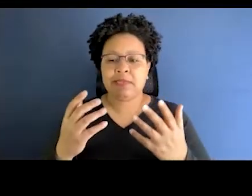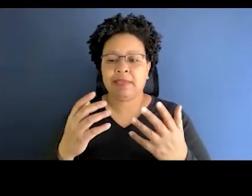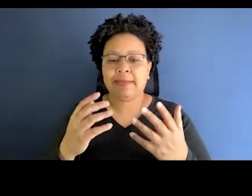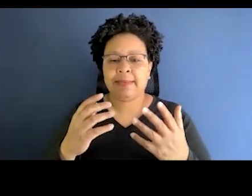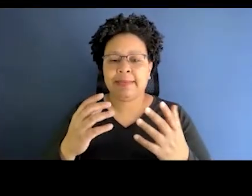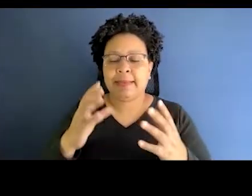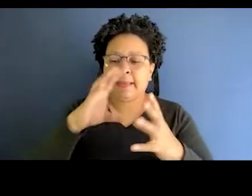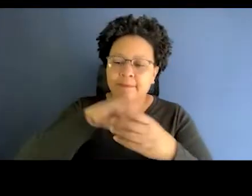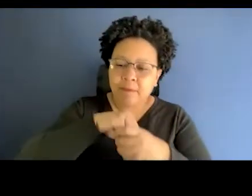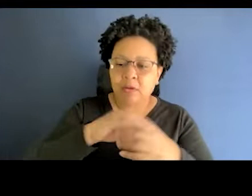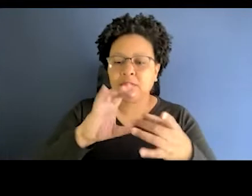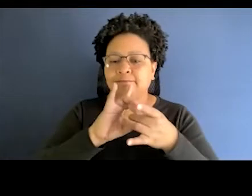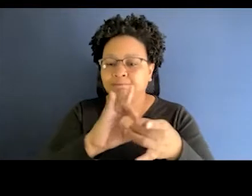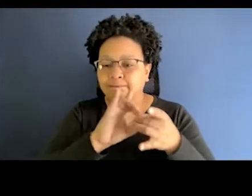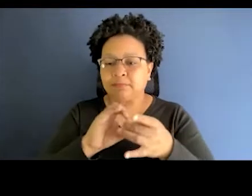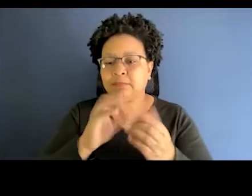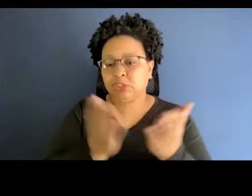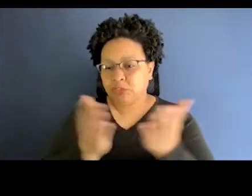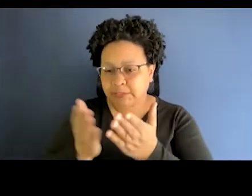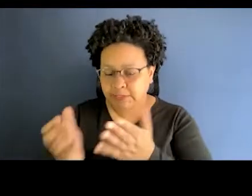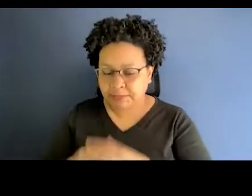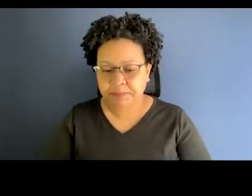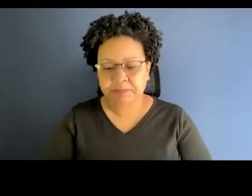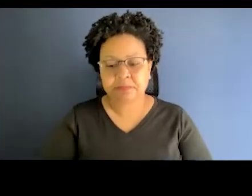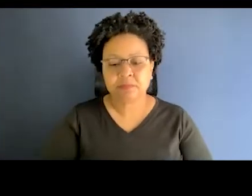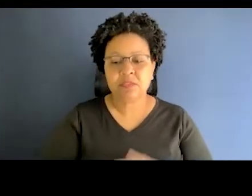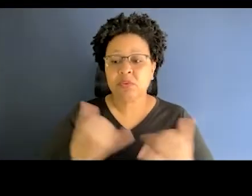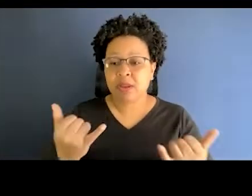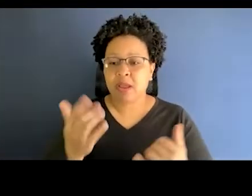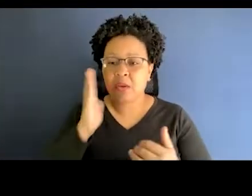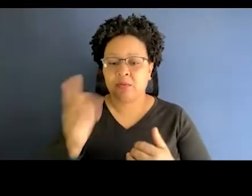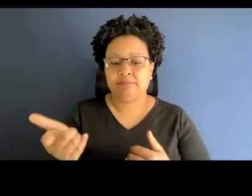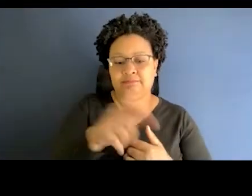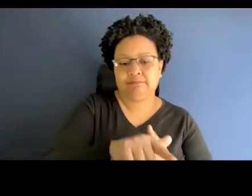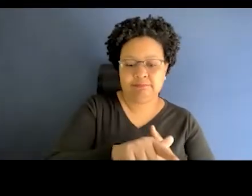what have you. So with that being said, I will turn that back over to Dr. Morgan.